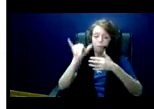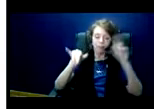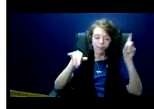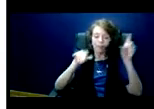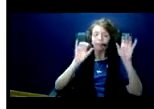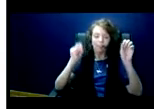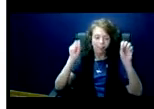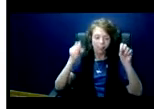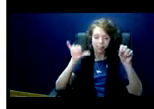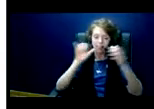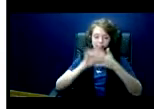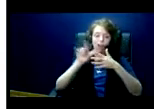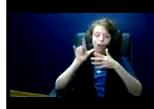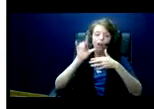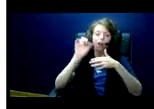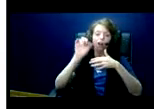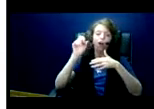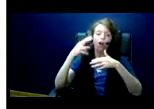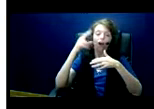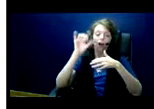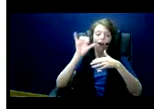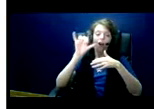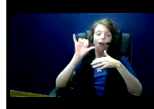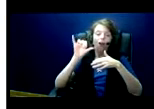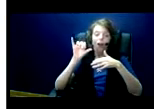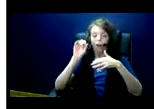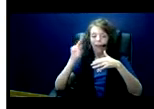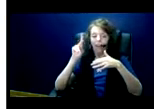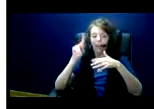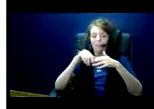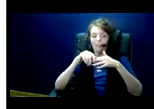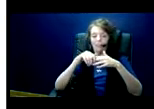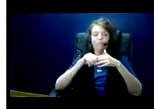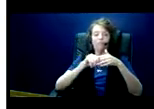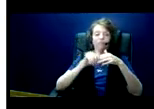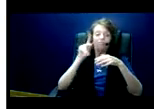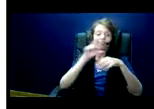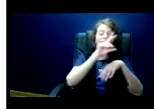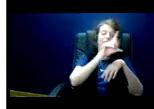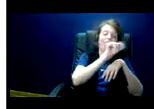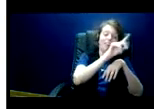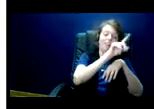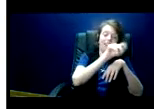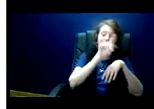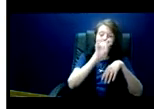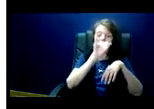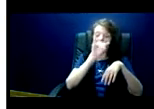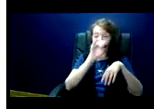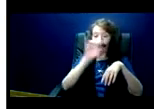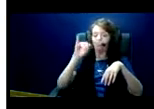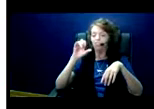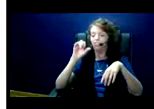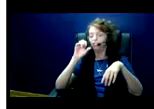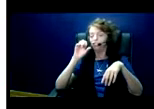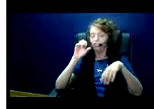That's all. Oh, okay. Thank you. Well, thank you, Abby, Hayley, and Linda, and thank you, everyone, Thank you, Sheila. You